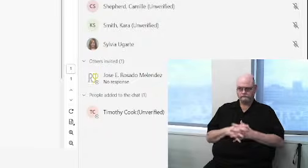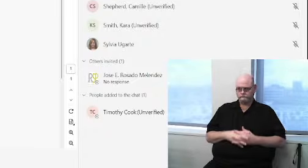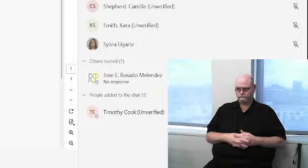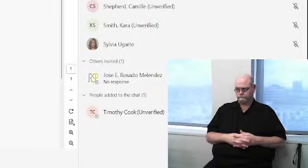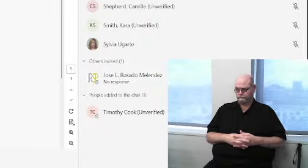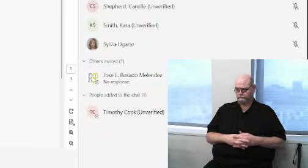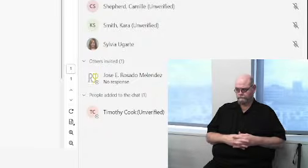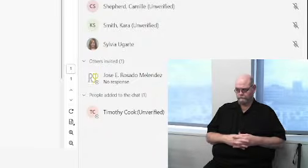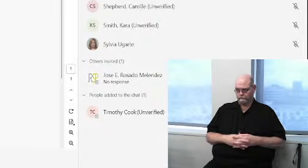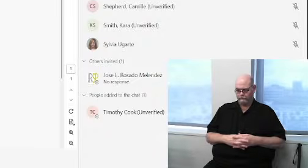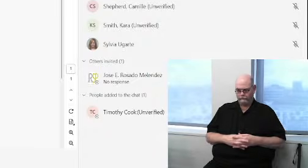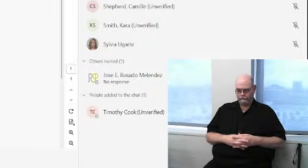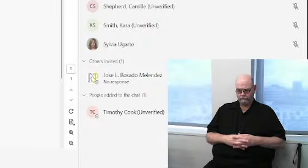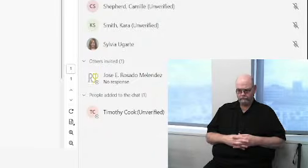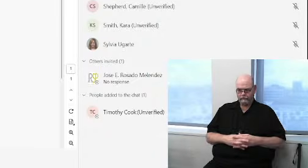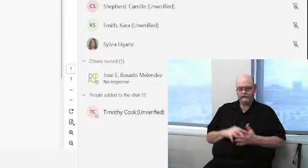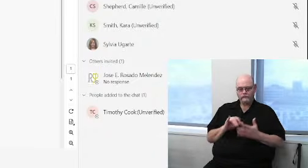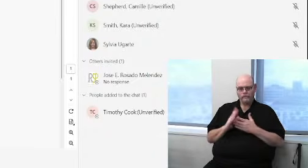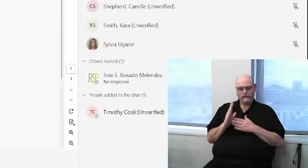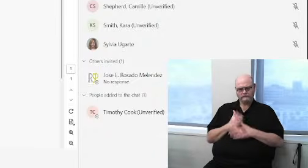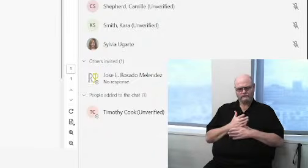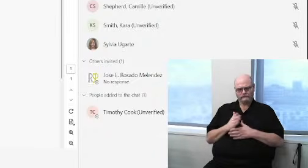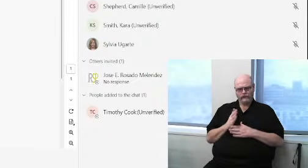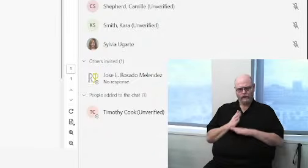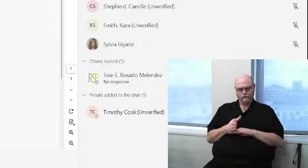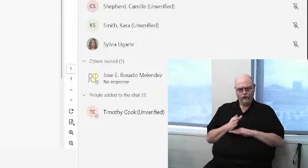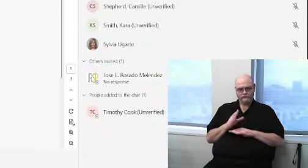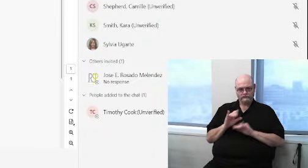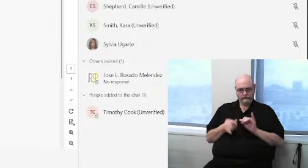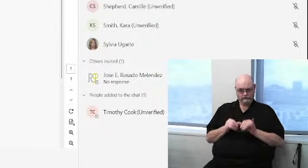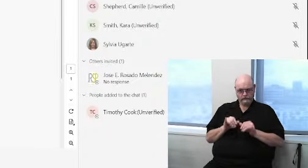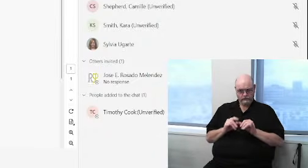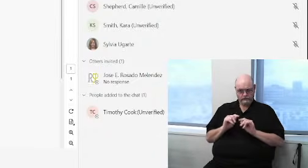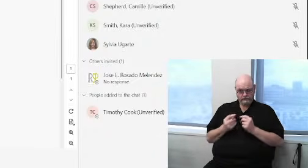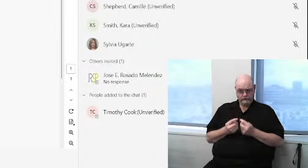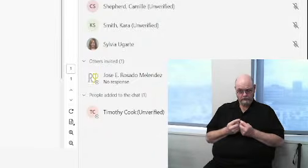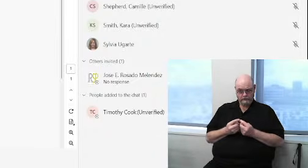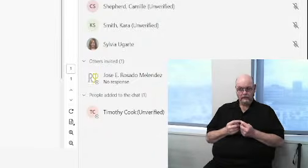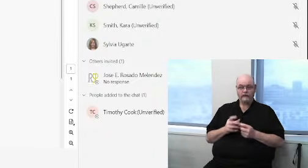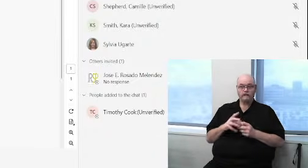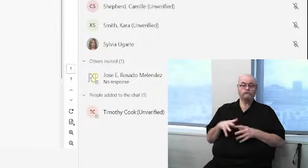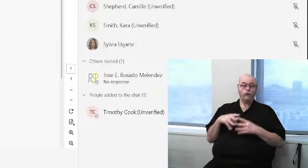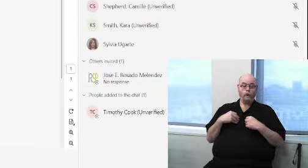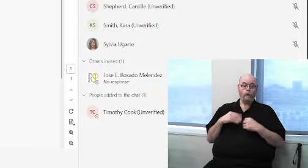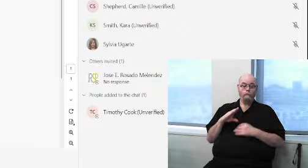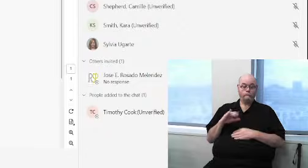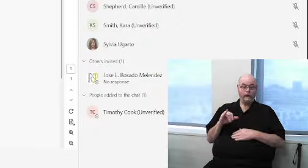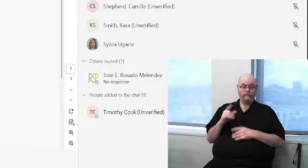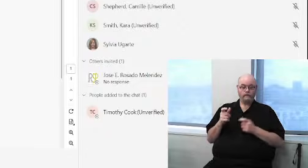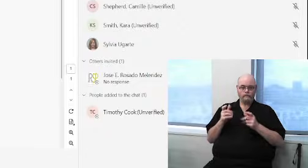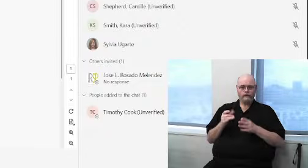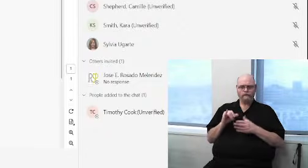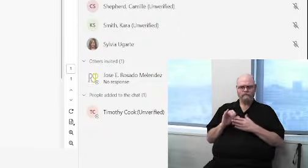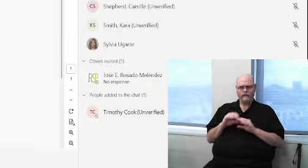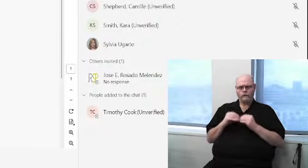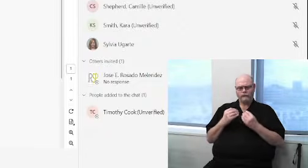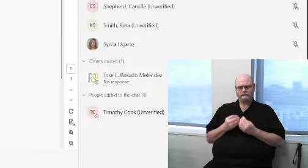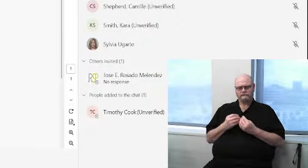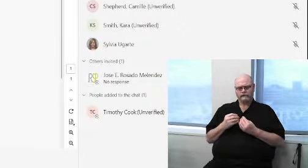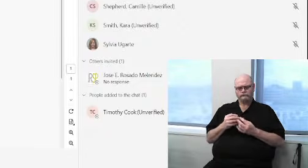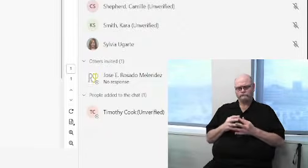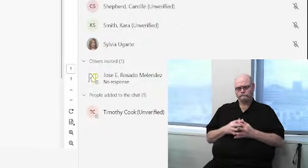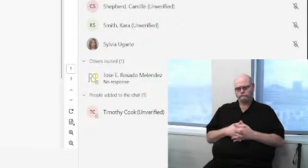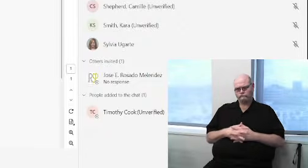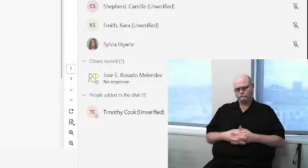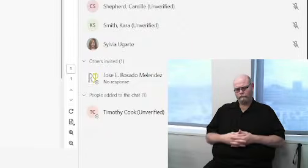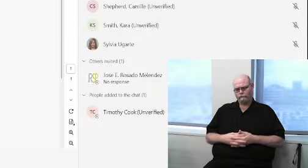filings. So it's shared across the engineering team. Is that what you're saying? It is owned by the director of